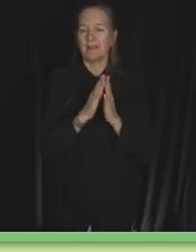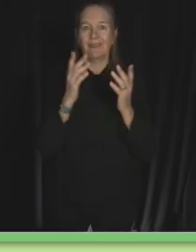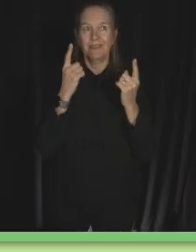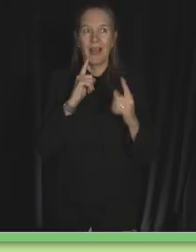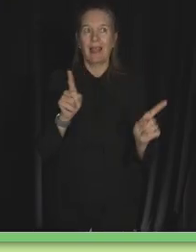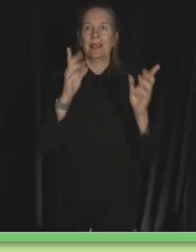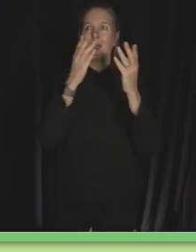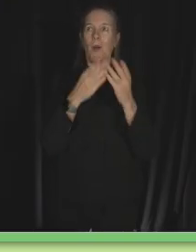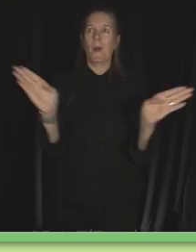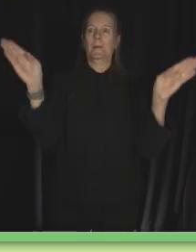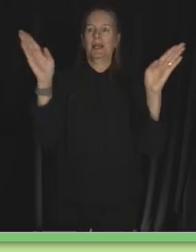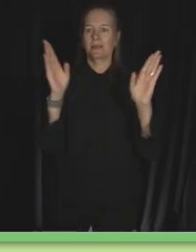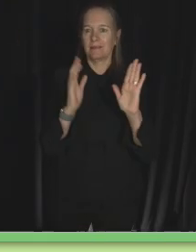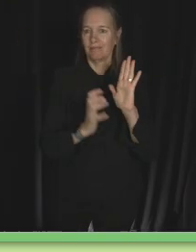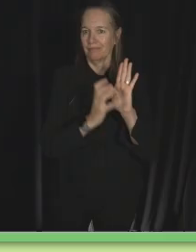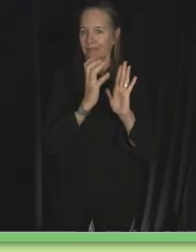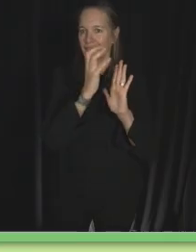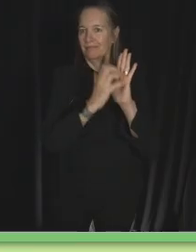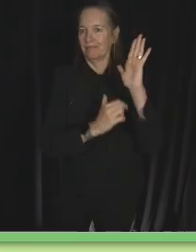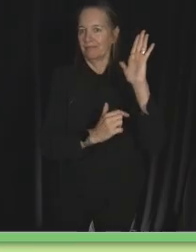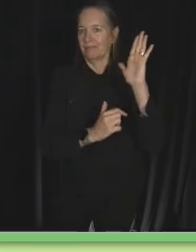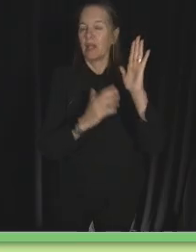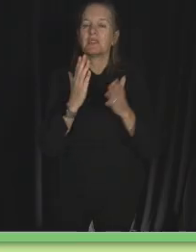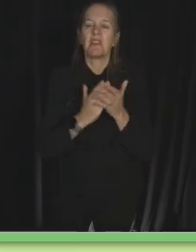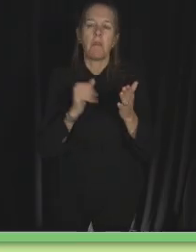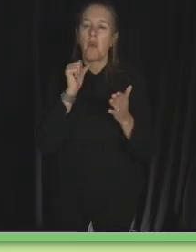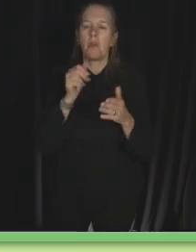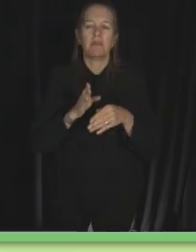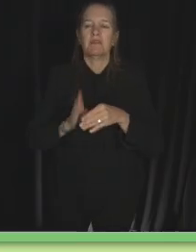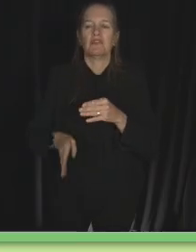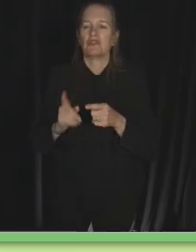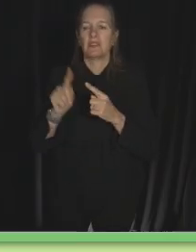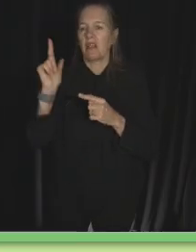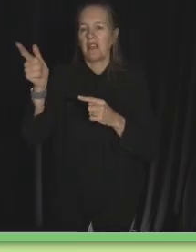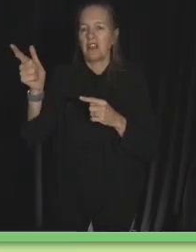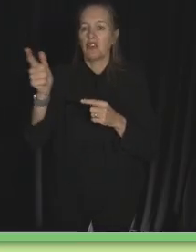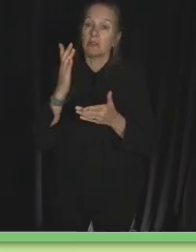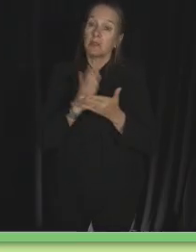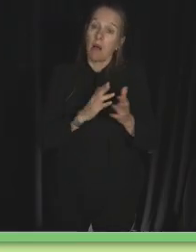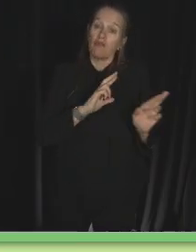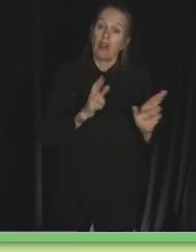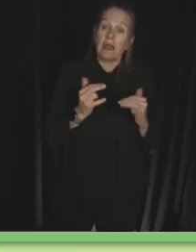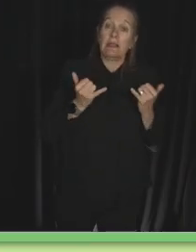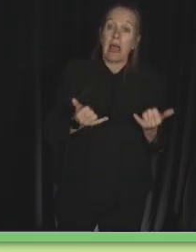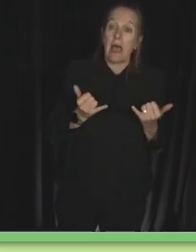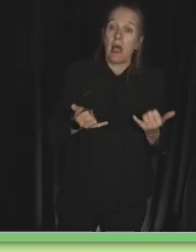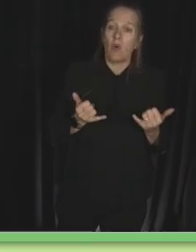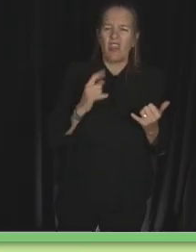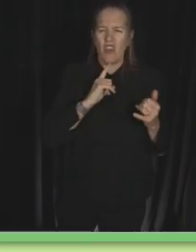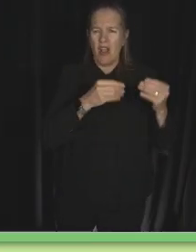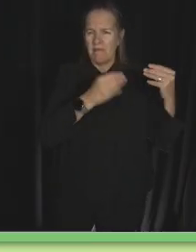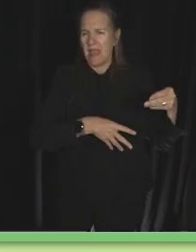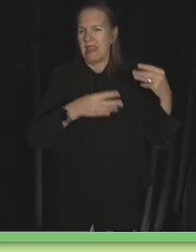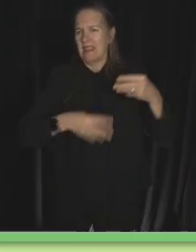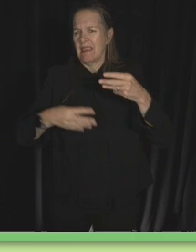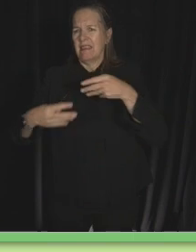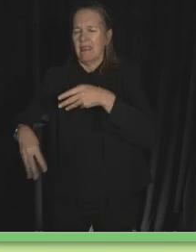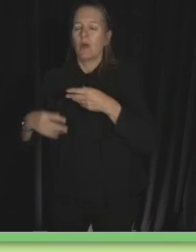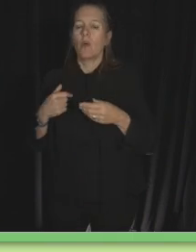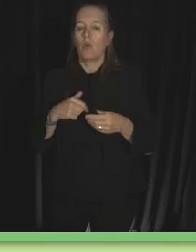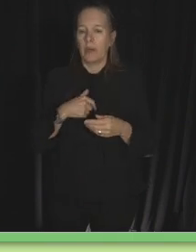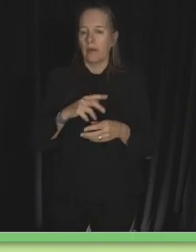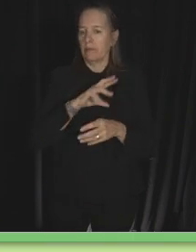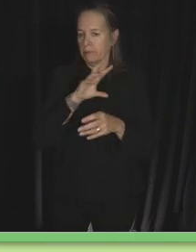that. Some of these standards will not be finished until much later. Some of them are almost ready now. There's a lot of them. We are participating in this. It's from the